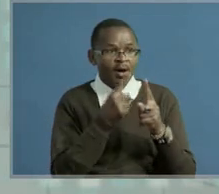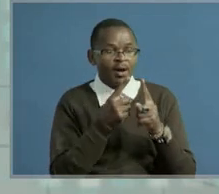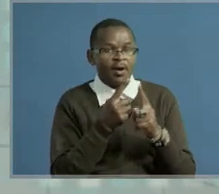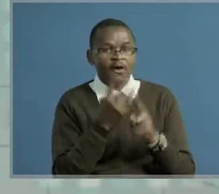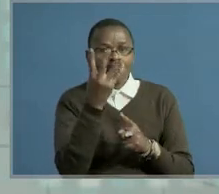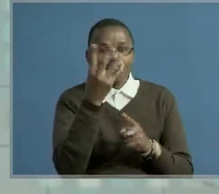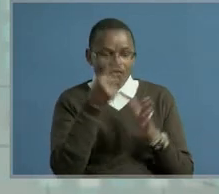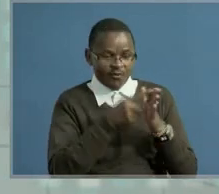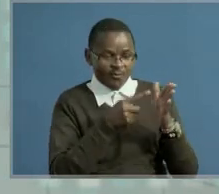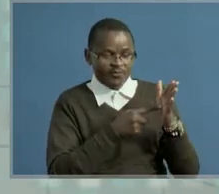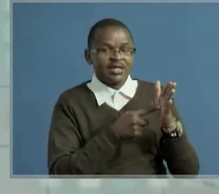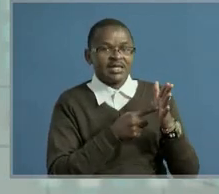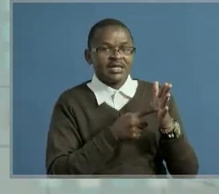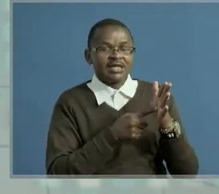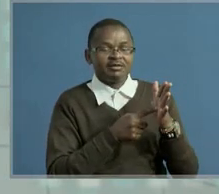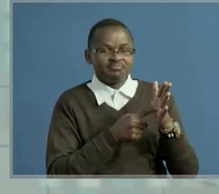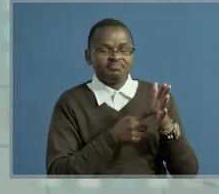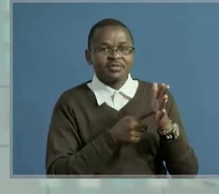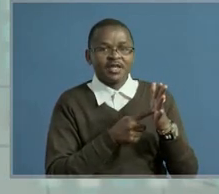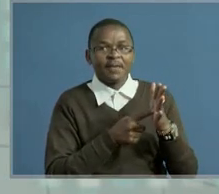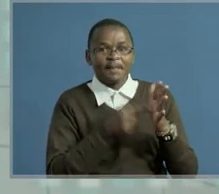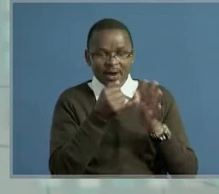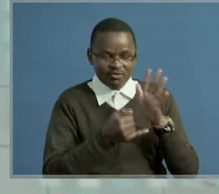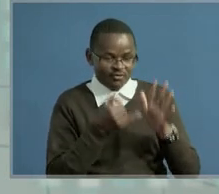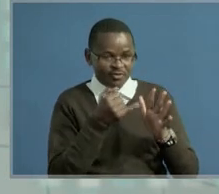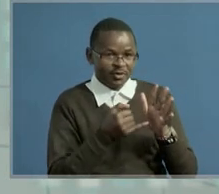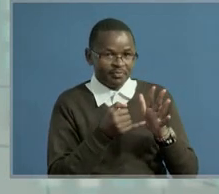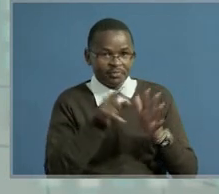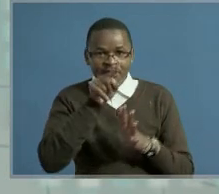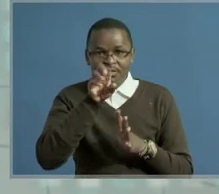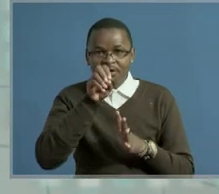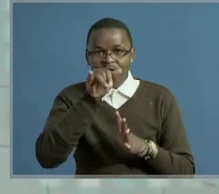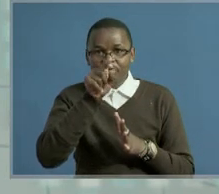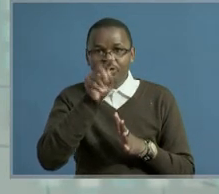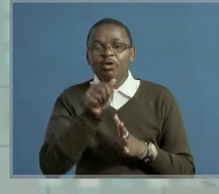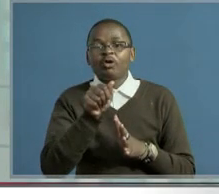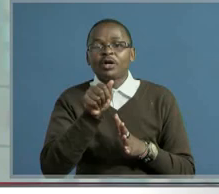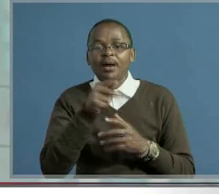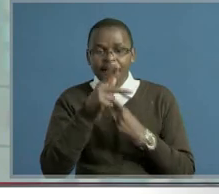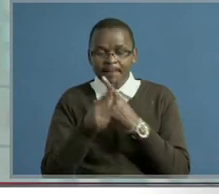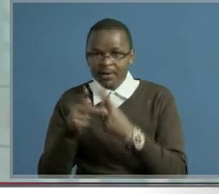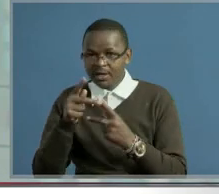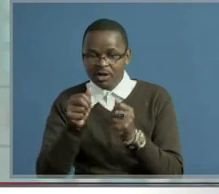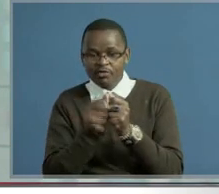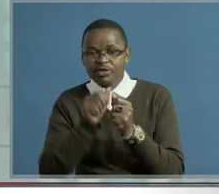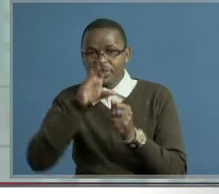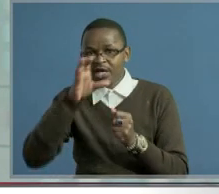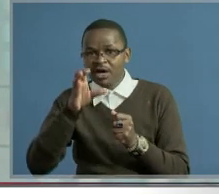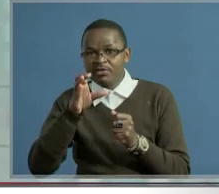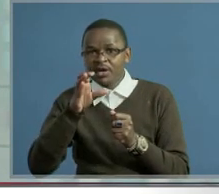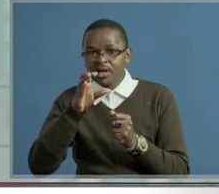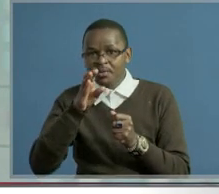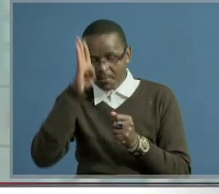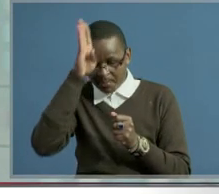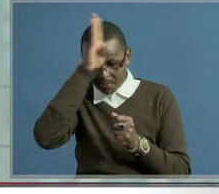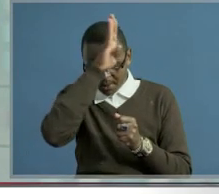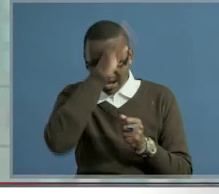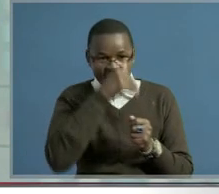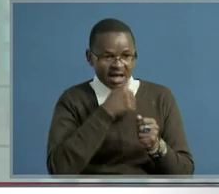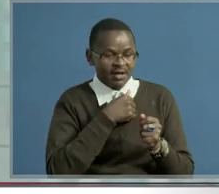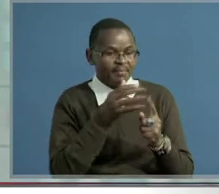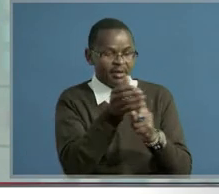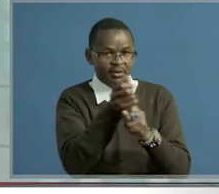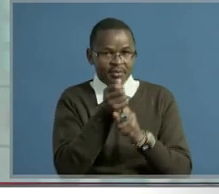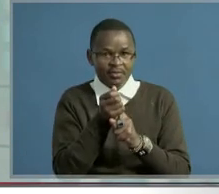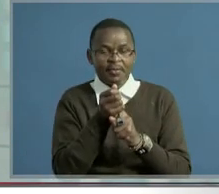for agenda and to be specific manufacturing third the Kenyans plan to partner with the county government of Bongo ma has been